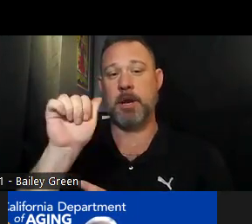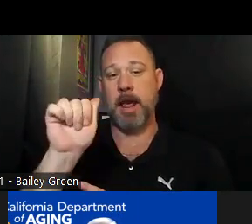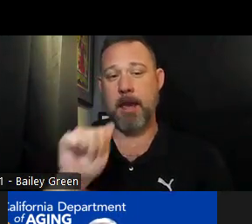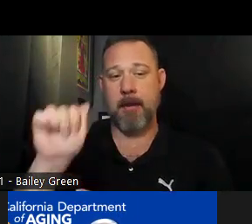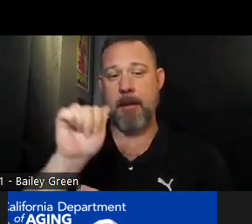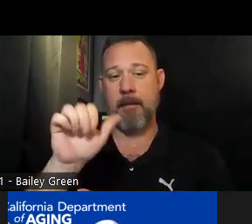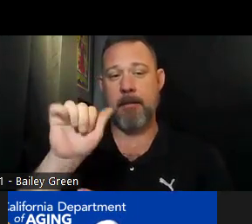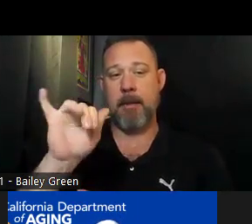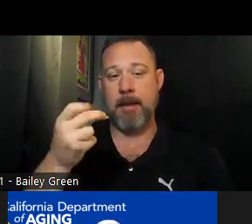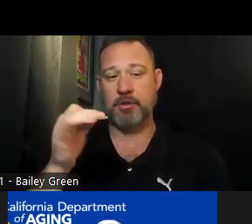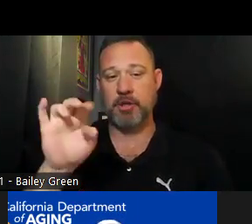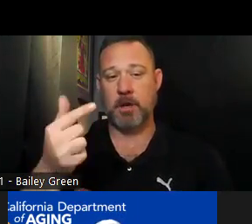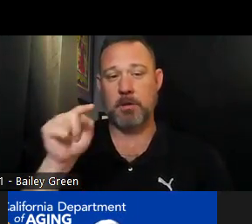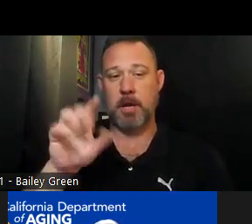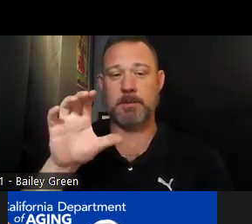ENGAGE, at